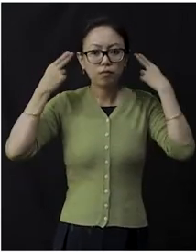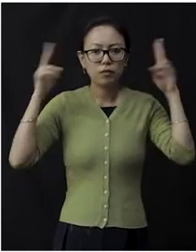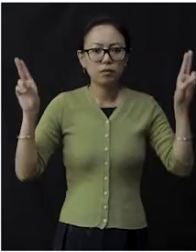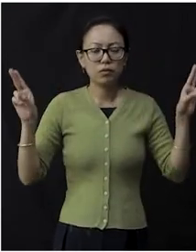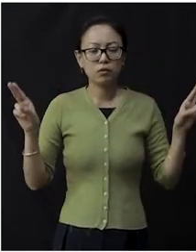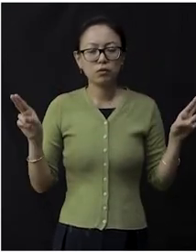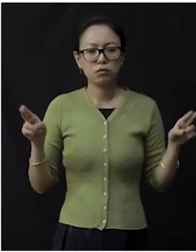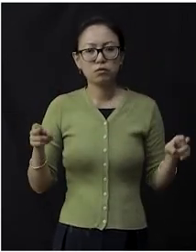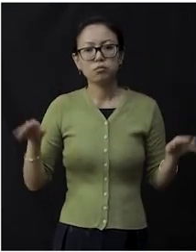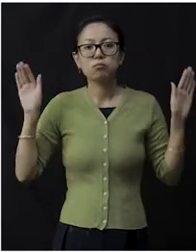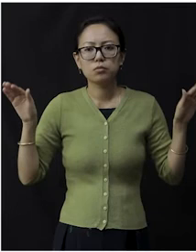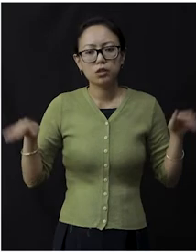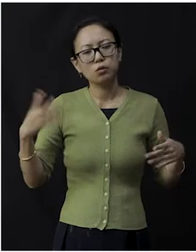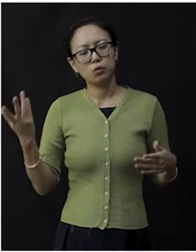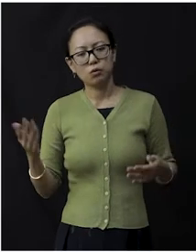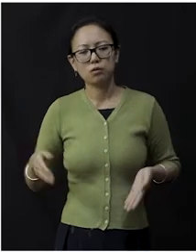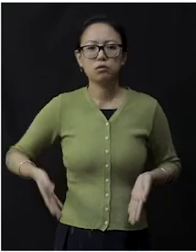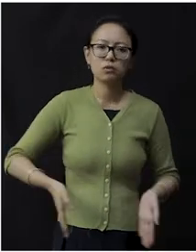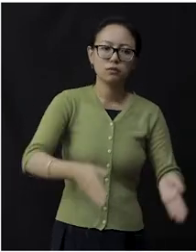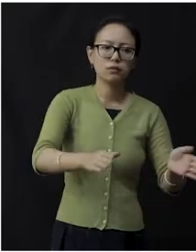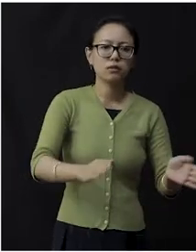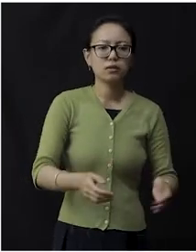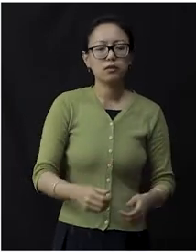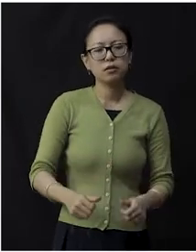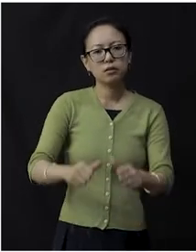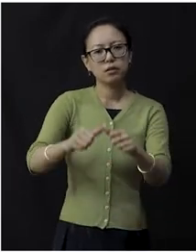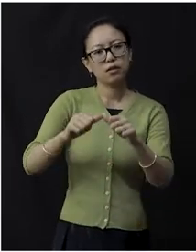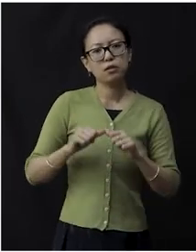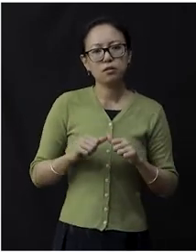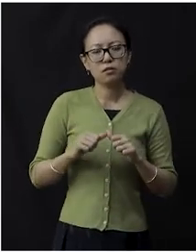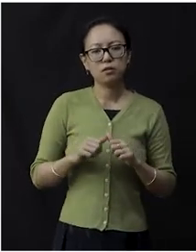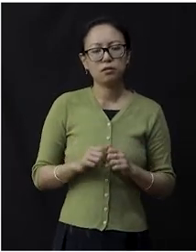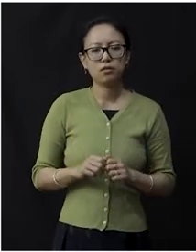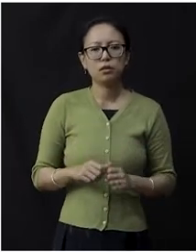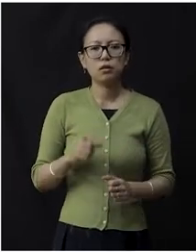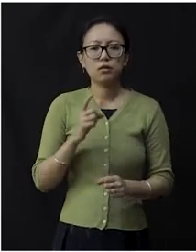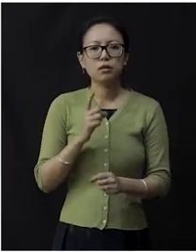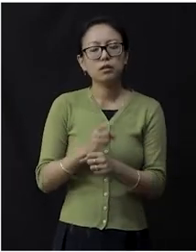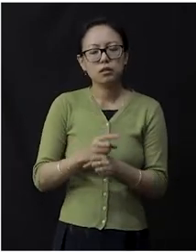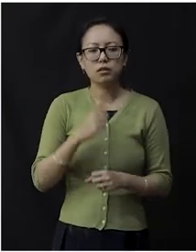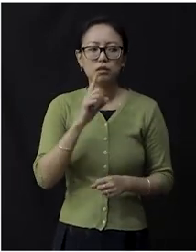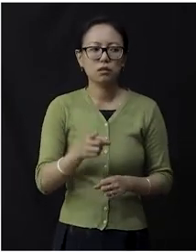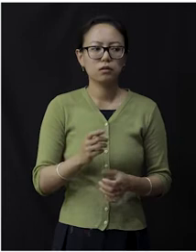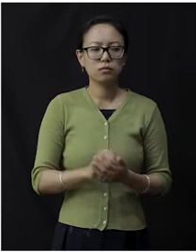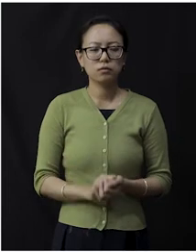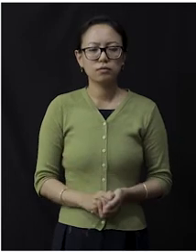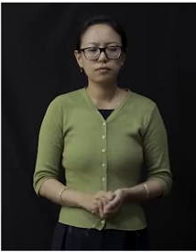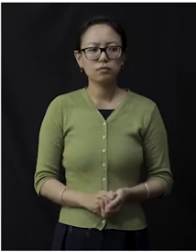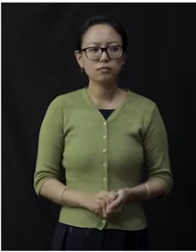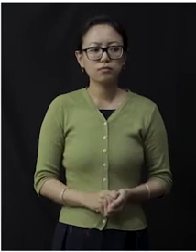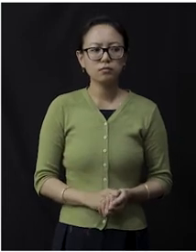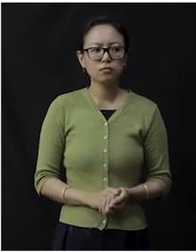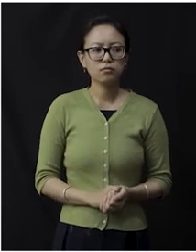the baby elephant asked the crocodile, what did he have for dinner? So which means finally he